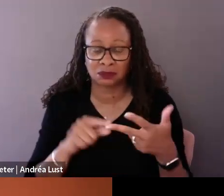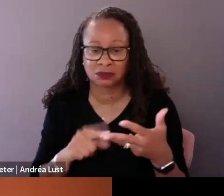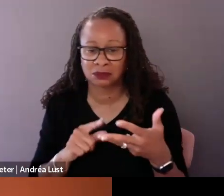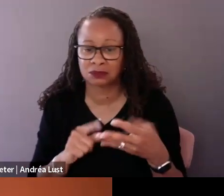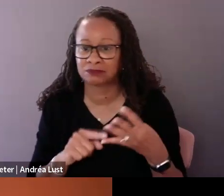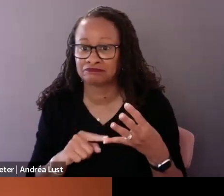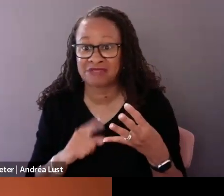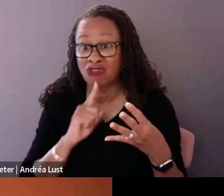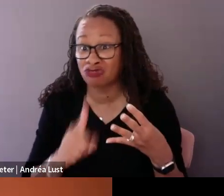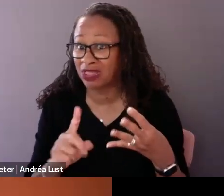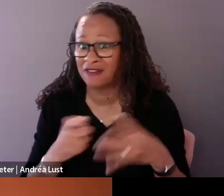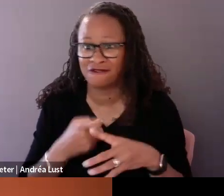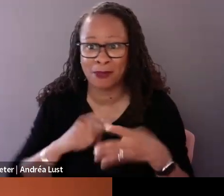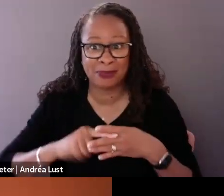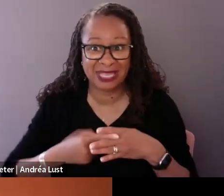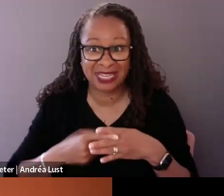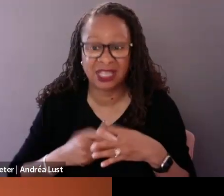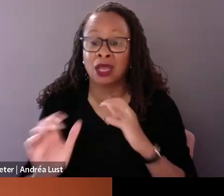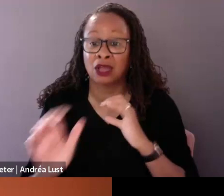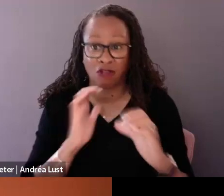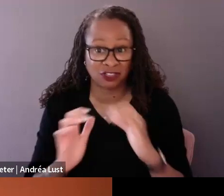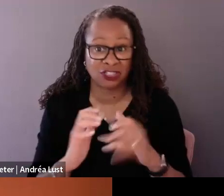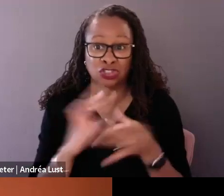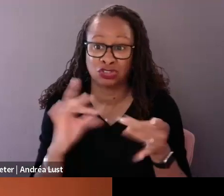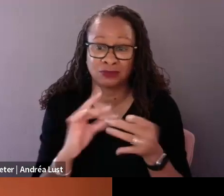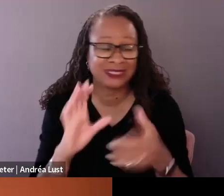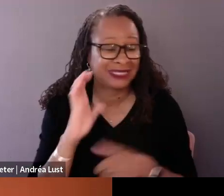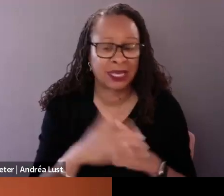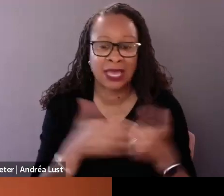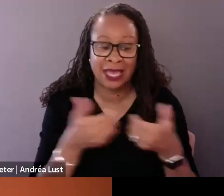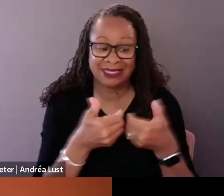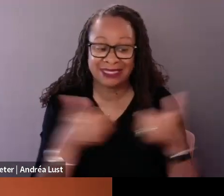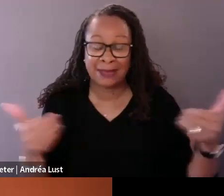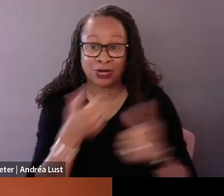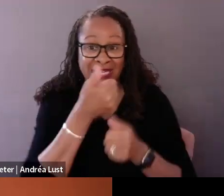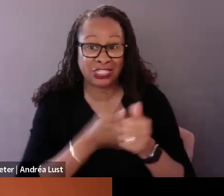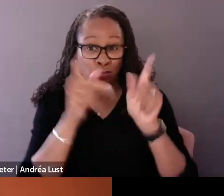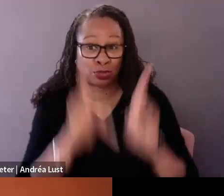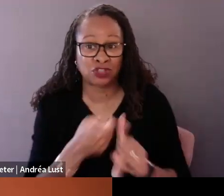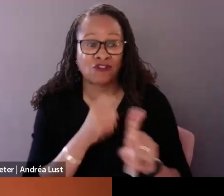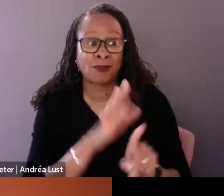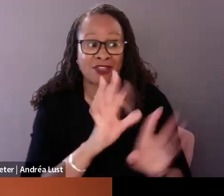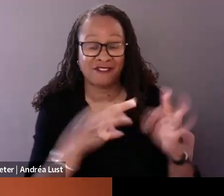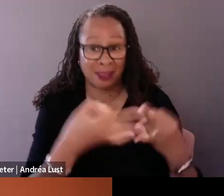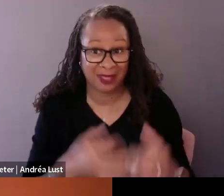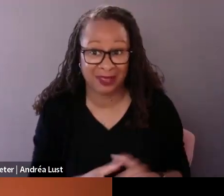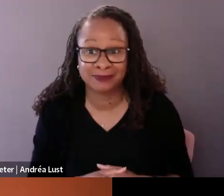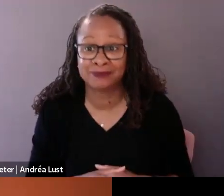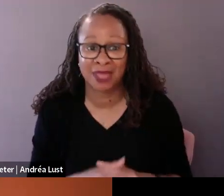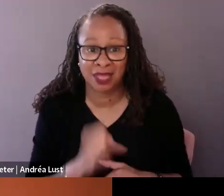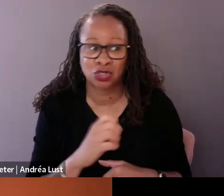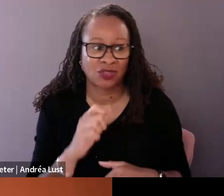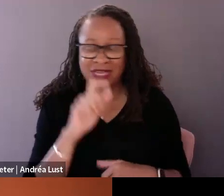separate, really from the very beginning conversations, it seemed to me, separating each person from their family so that they would